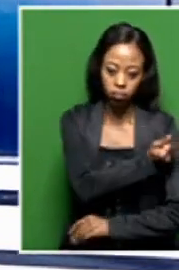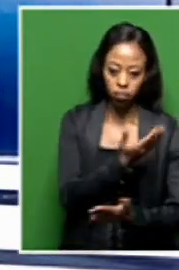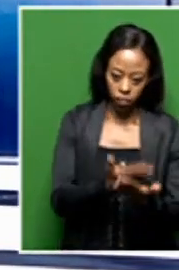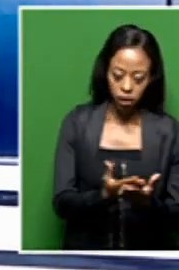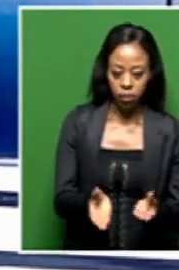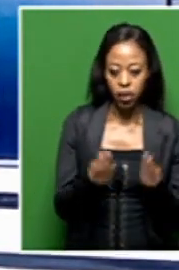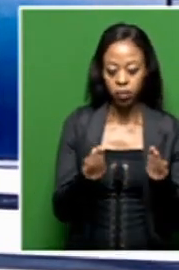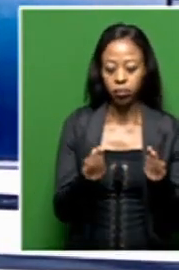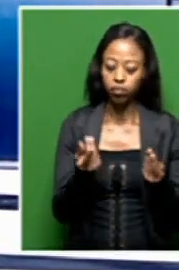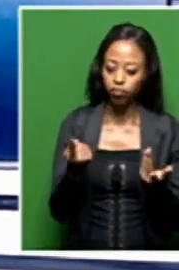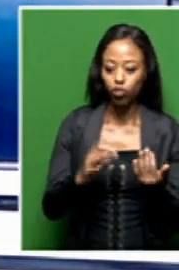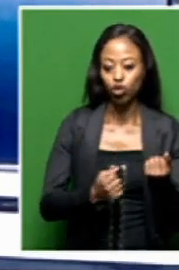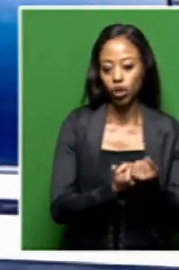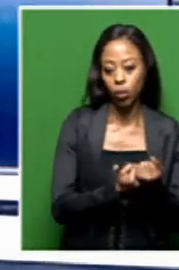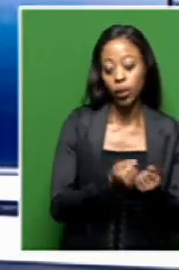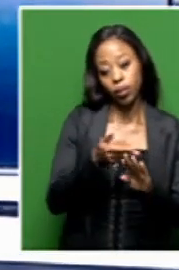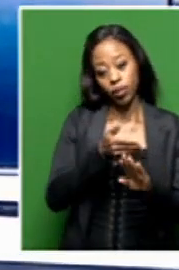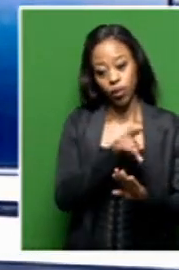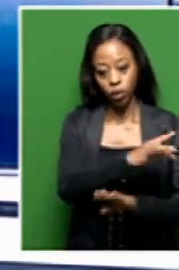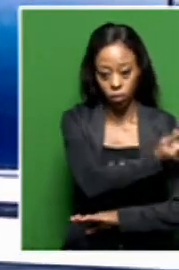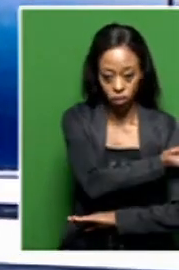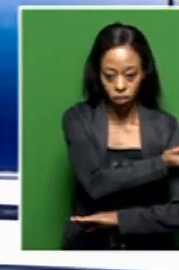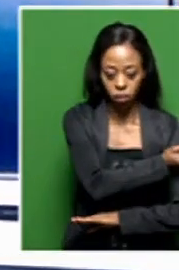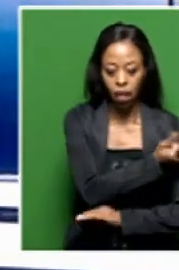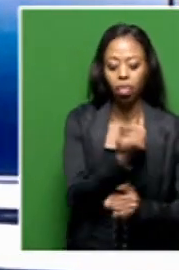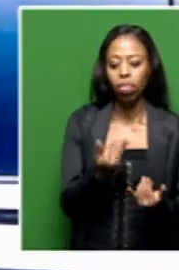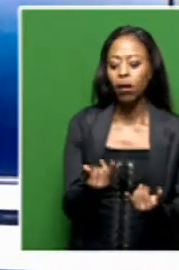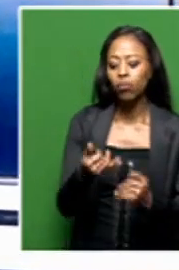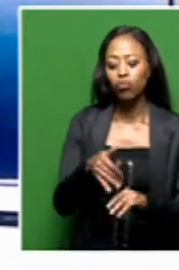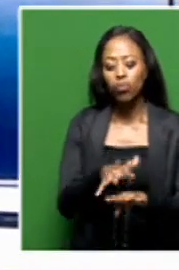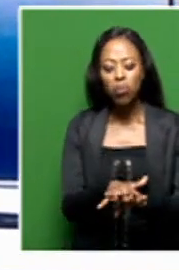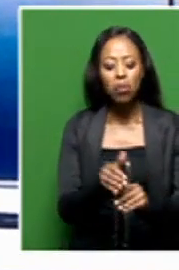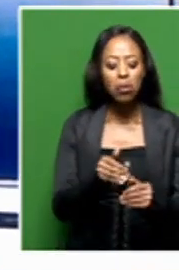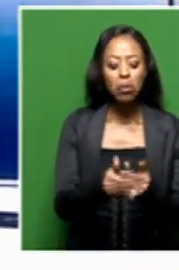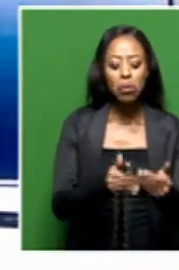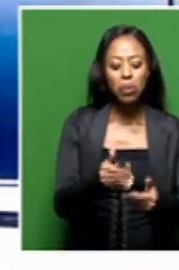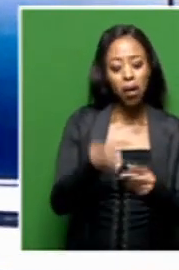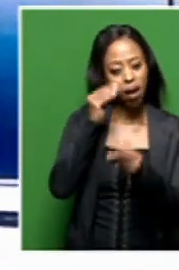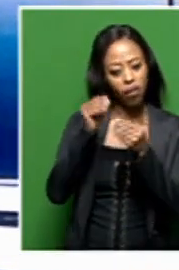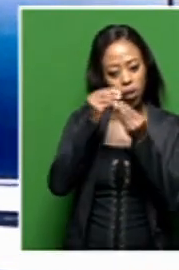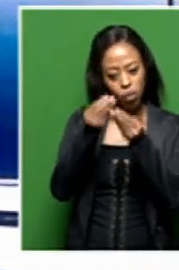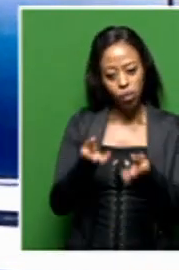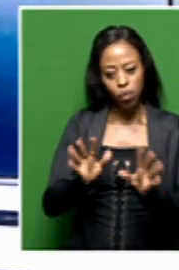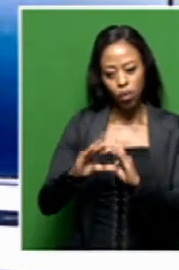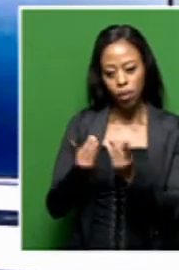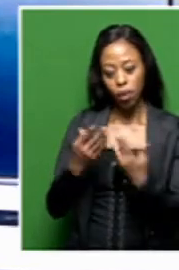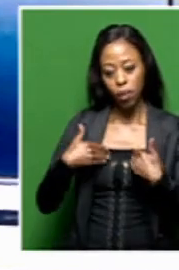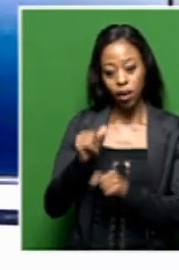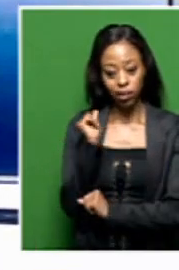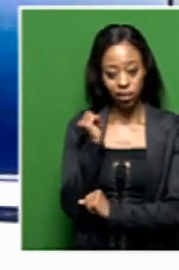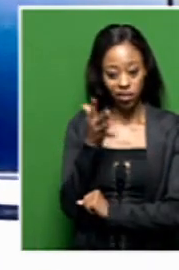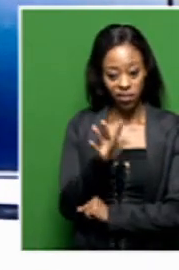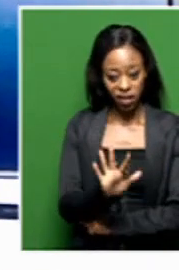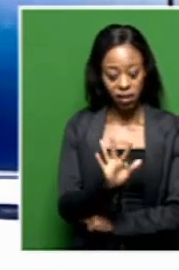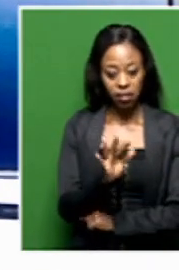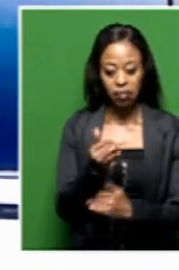a booster jab. Now, the announcement of this implementation and the details have been made by the Department of Health yesterday, and it